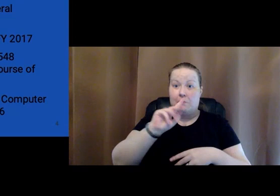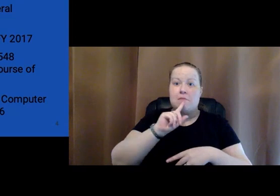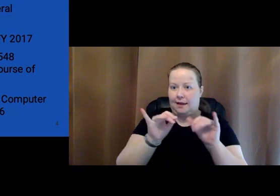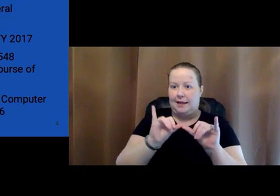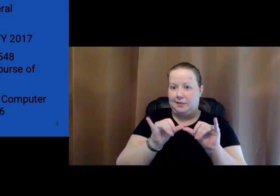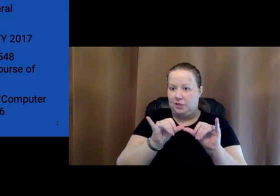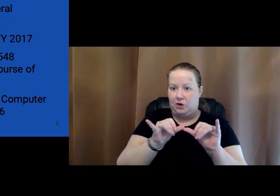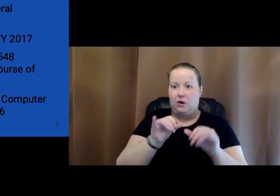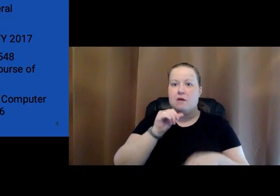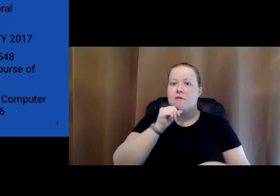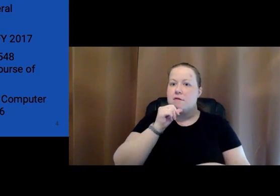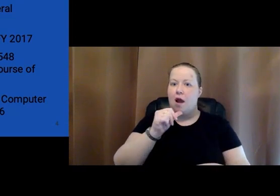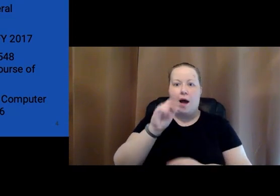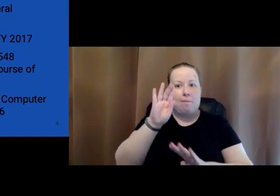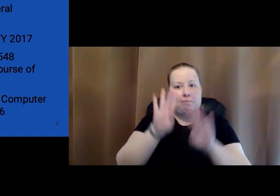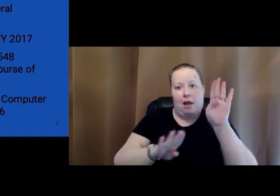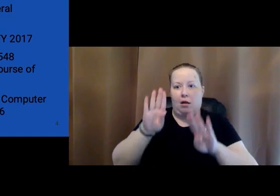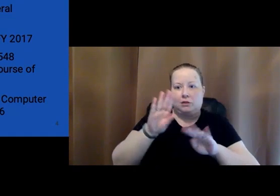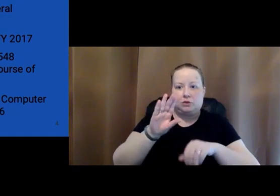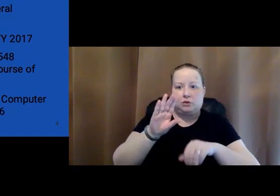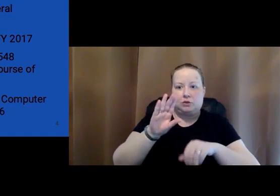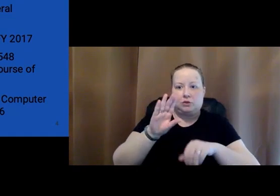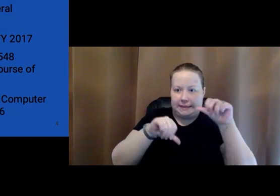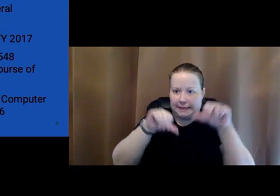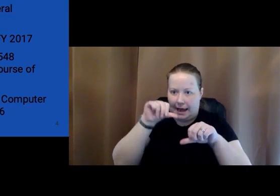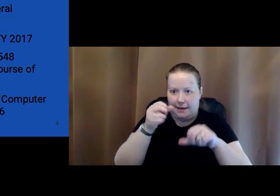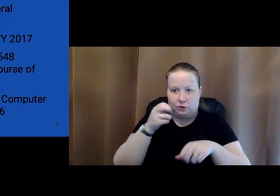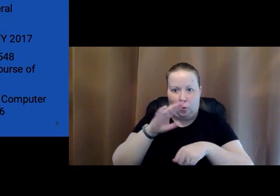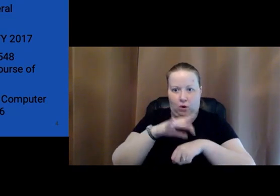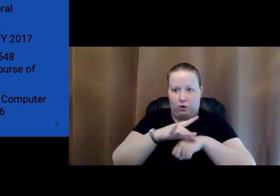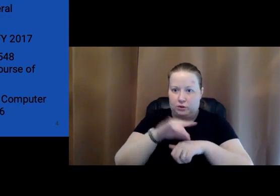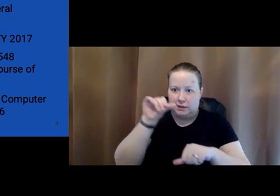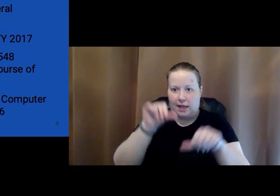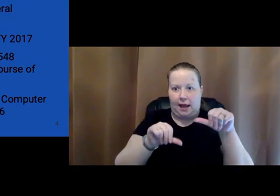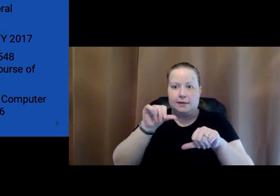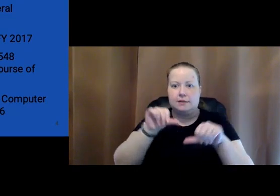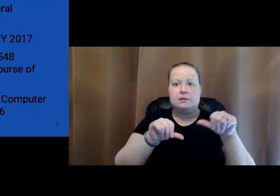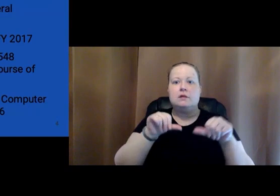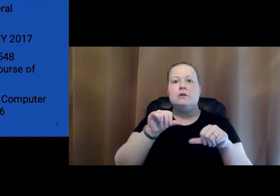not biological science and earth science. And it's not that those